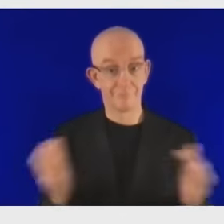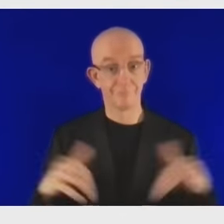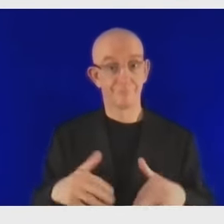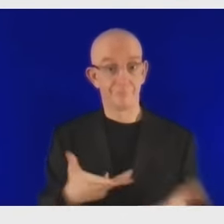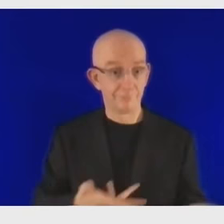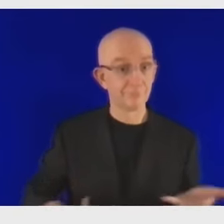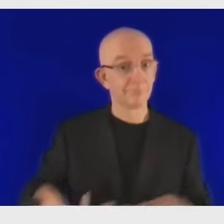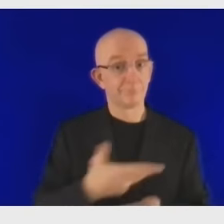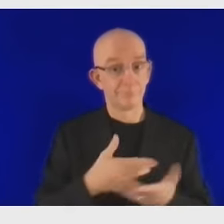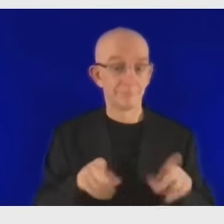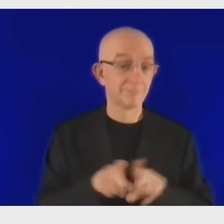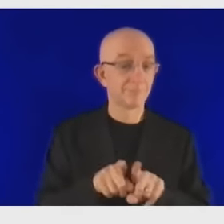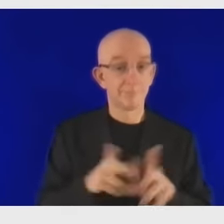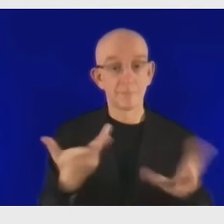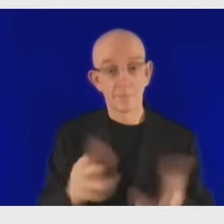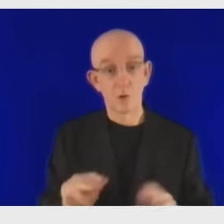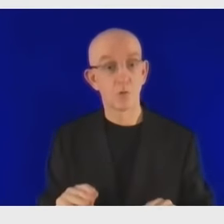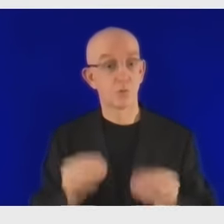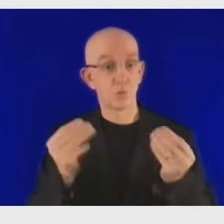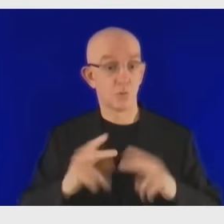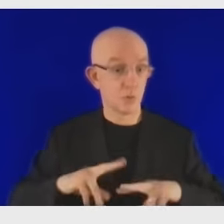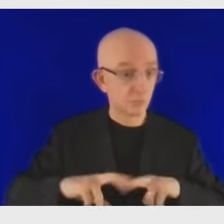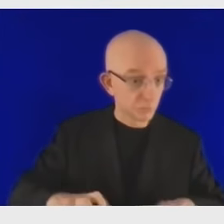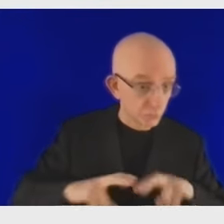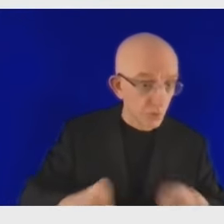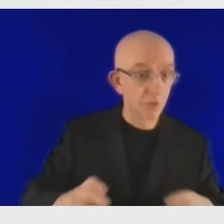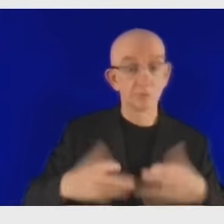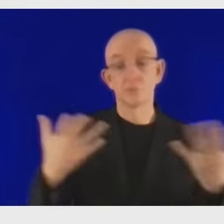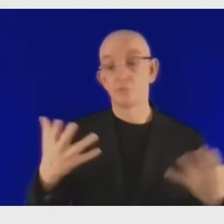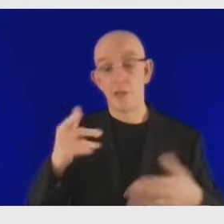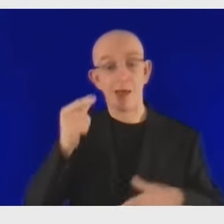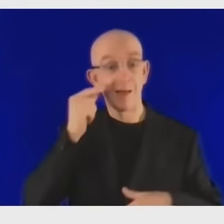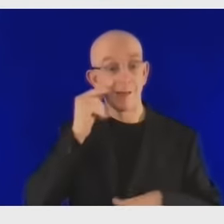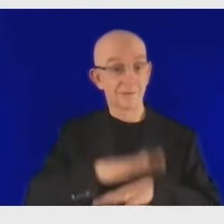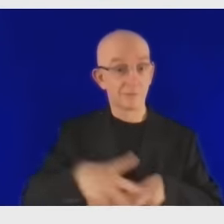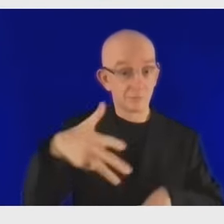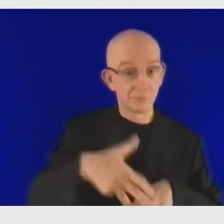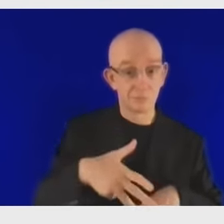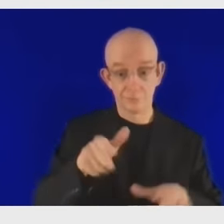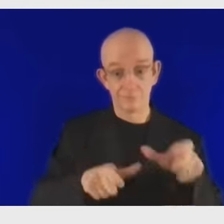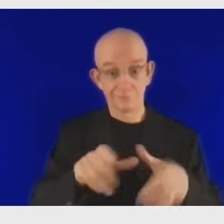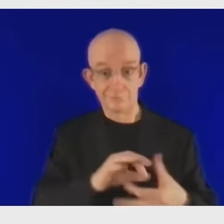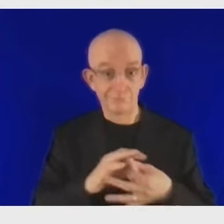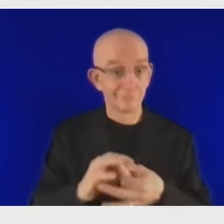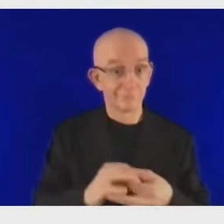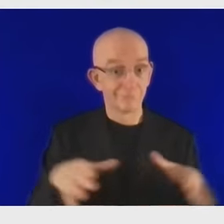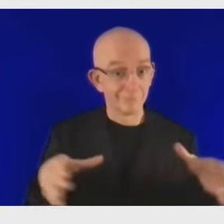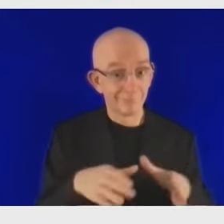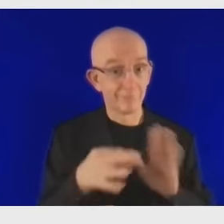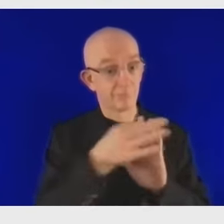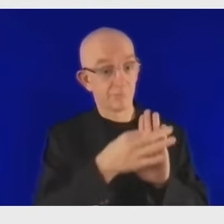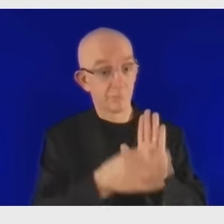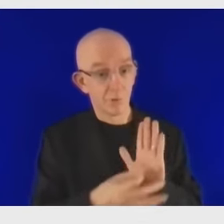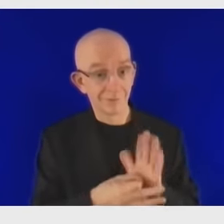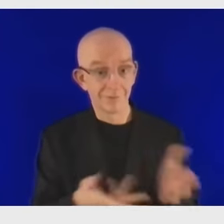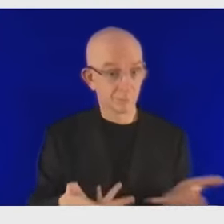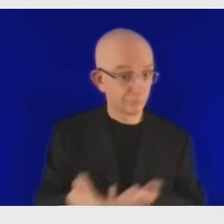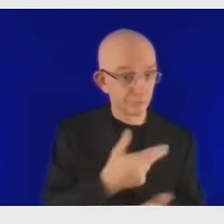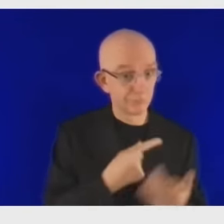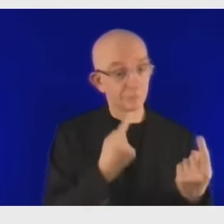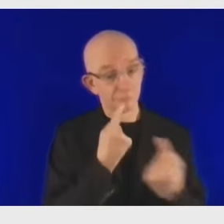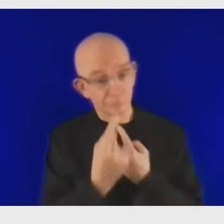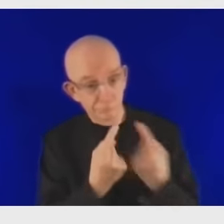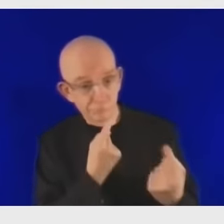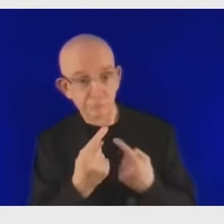a policy makers, junior negotiators in the UNFCCC processes also. And I think it is very important for us to make a conscious